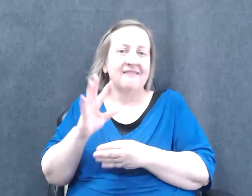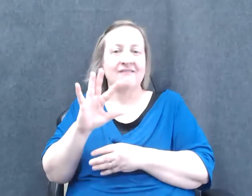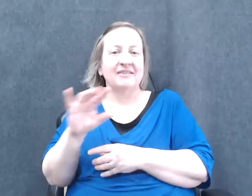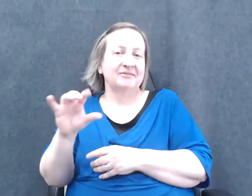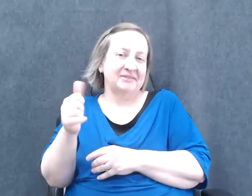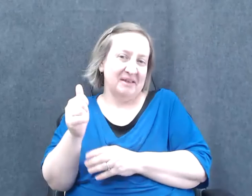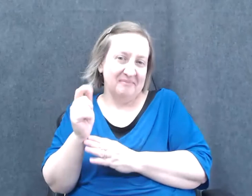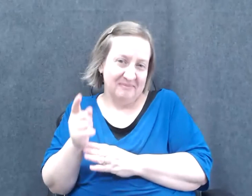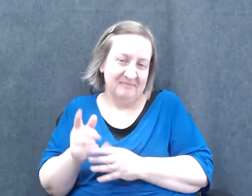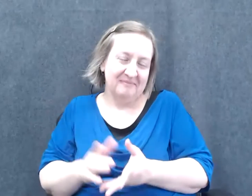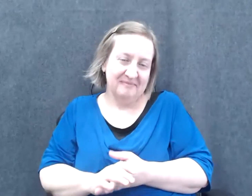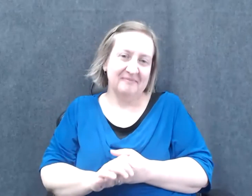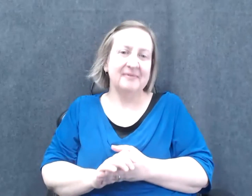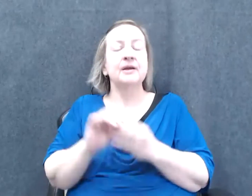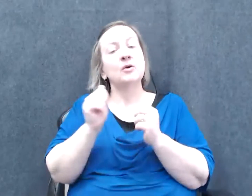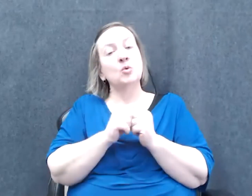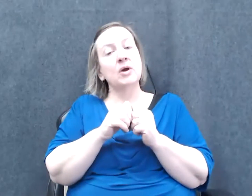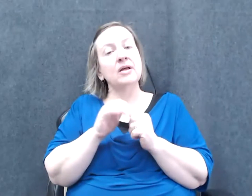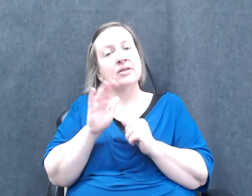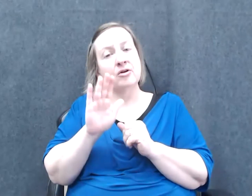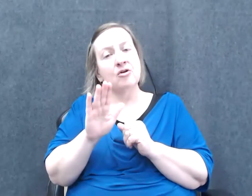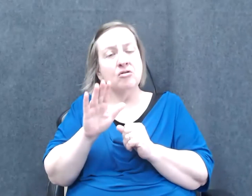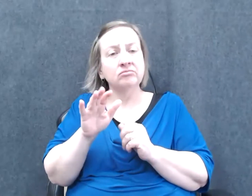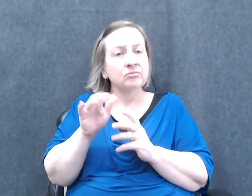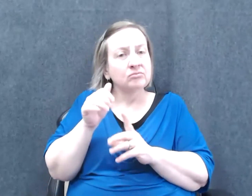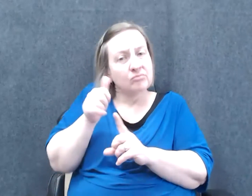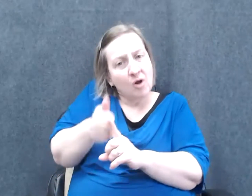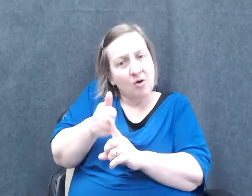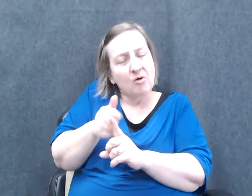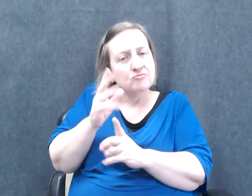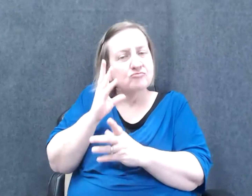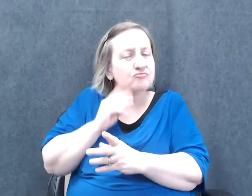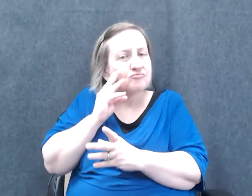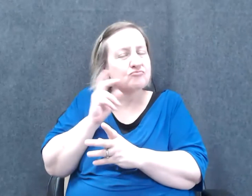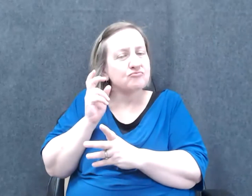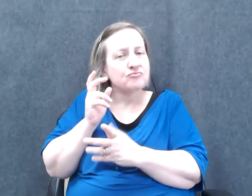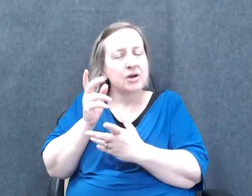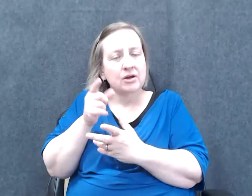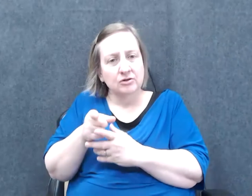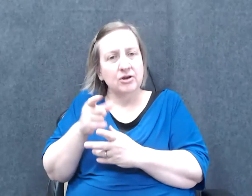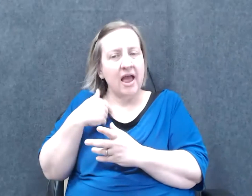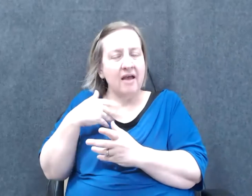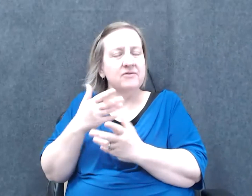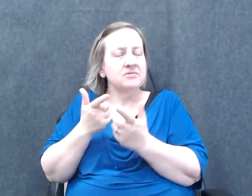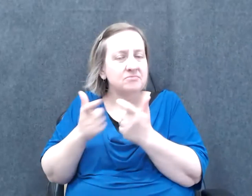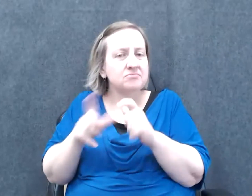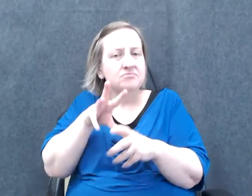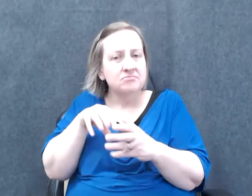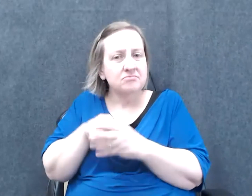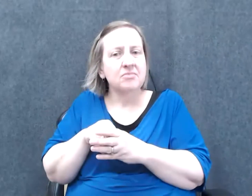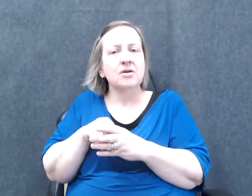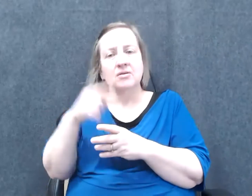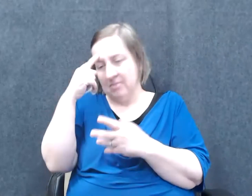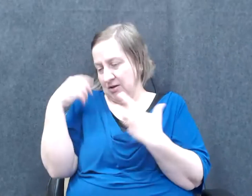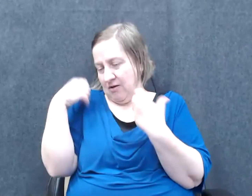minutes. Along with the personal journey, Laura has an extensive involvement in the mental health system as a professional